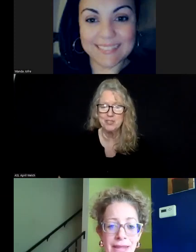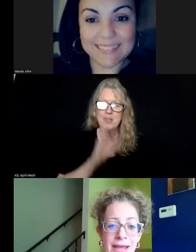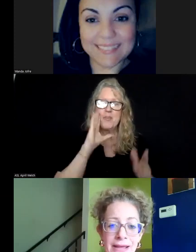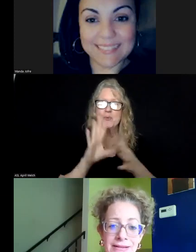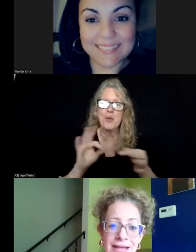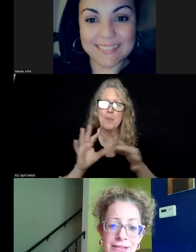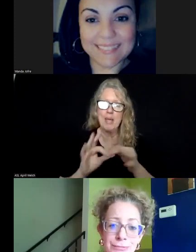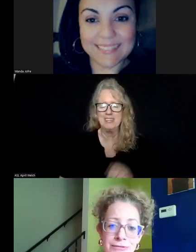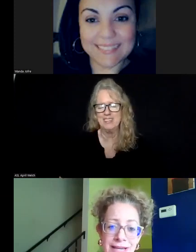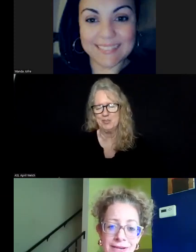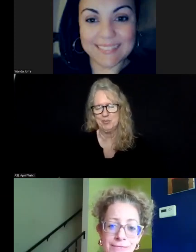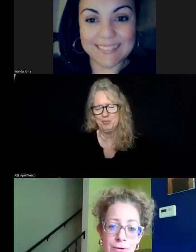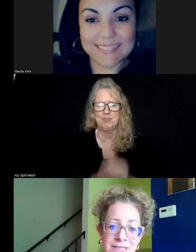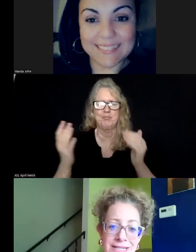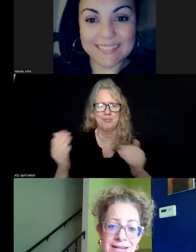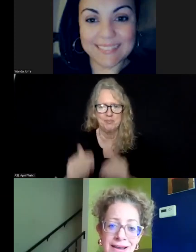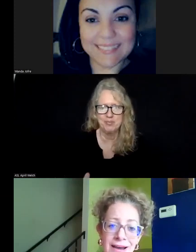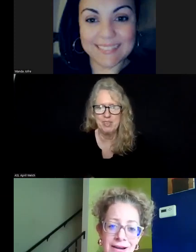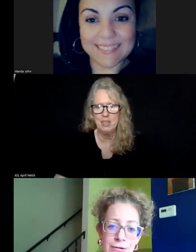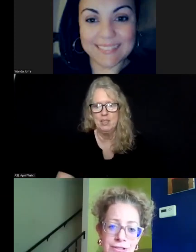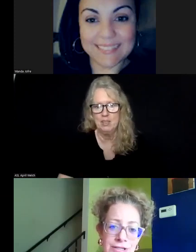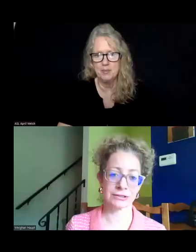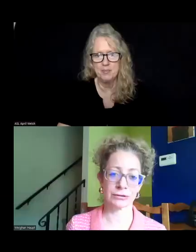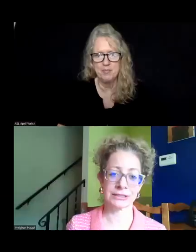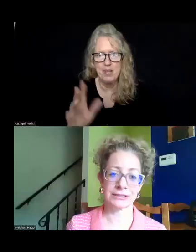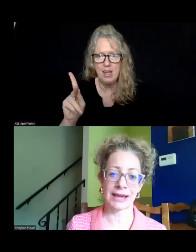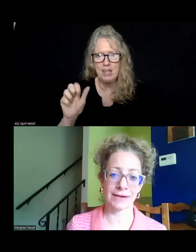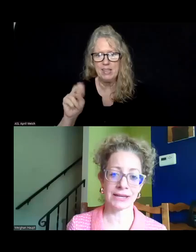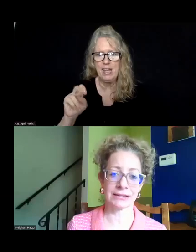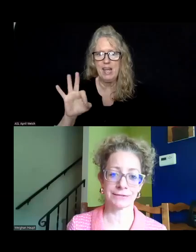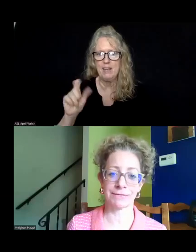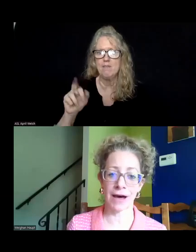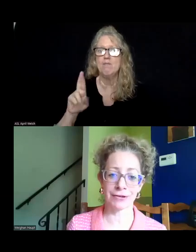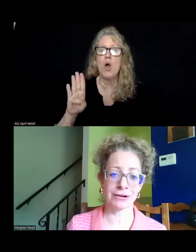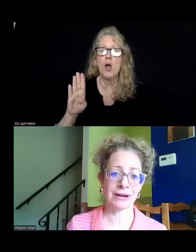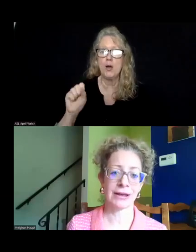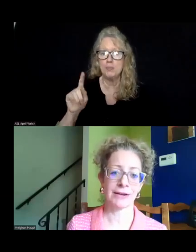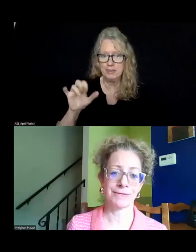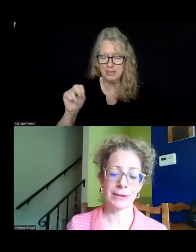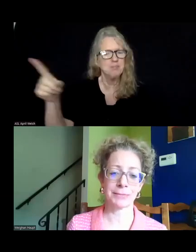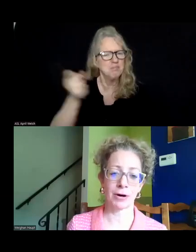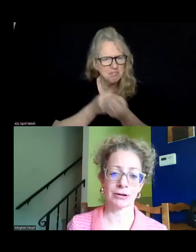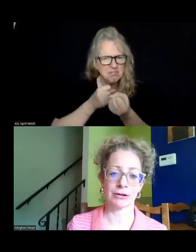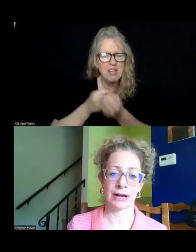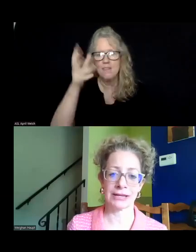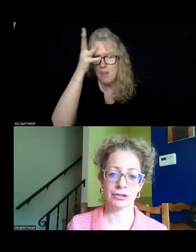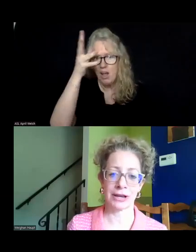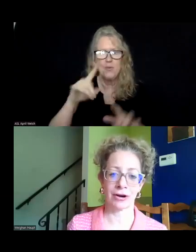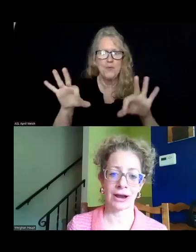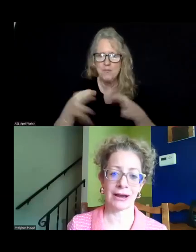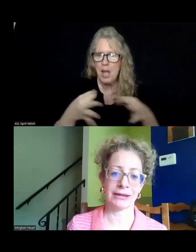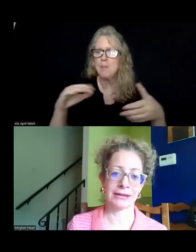there. And now let's move to Ken Farpstein, who is a consultant, advocate, father, and family partner